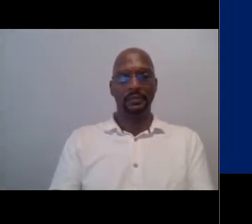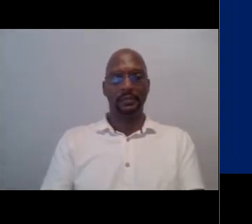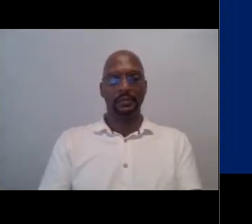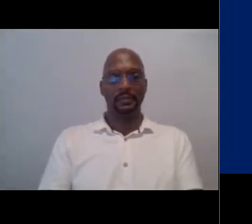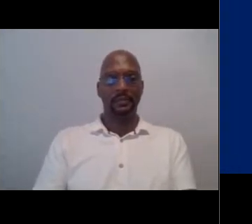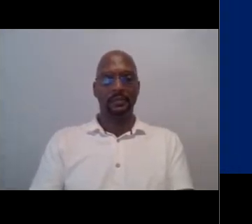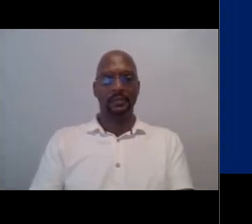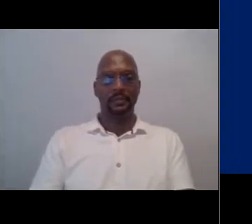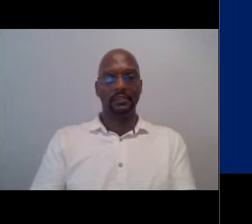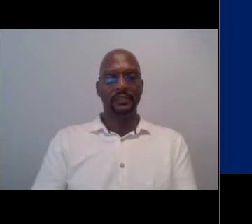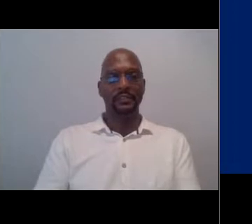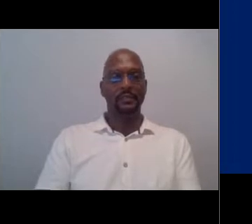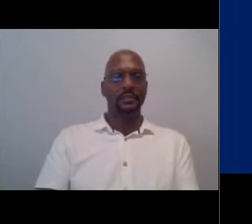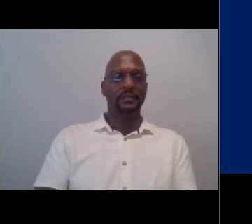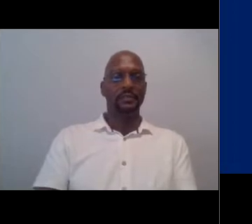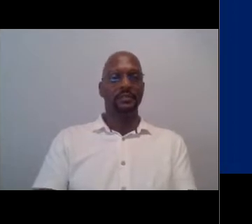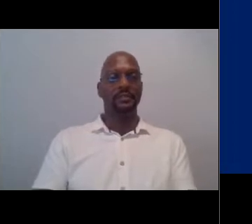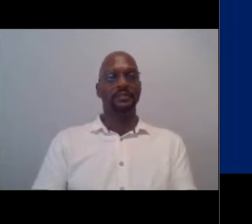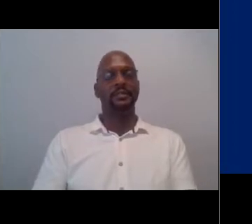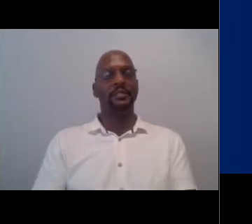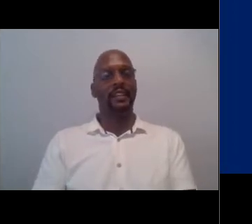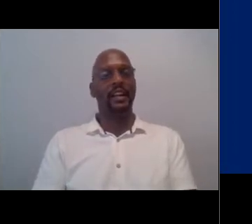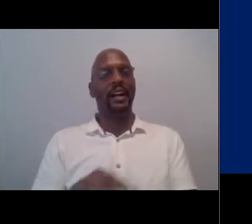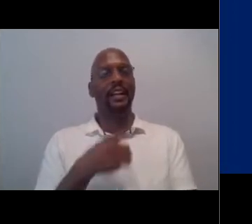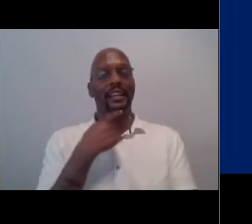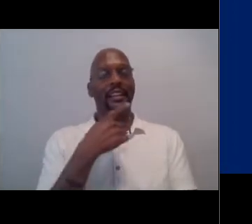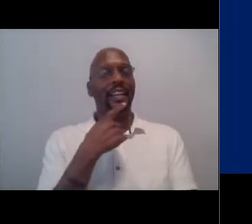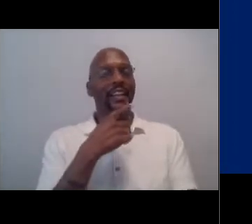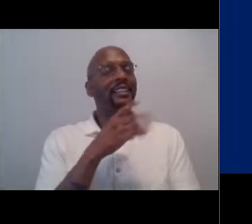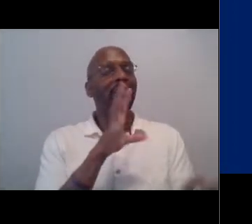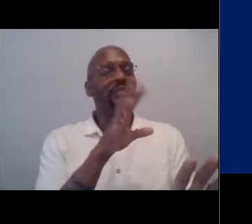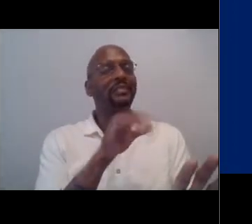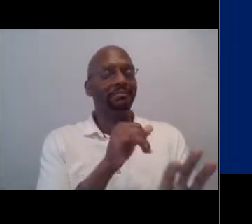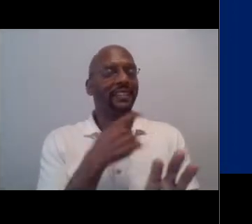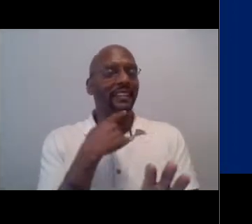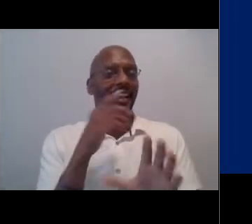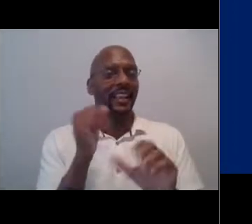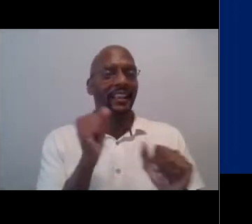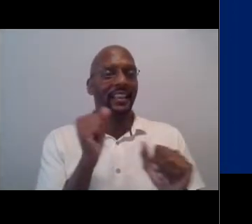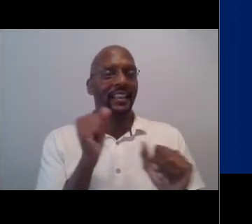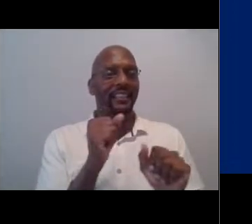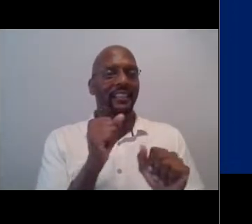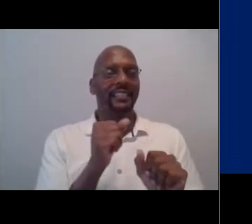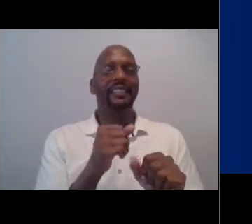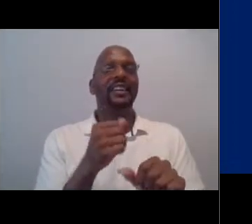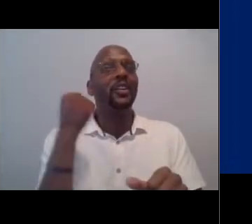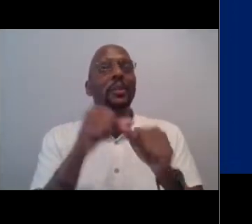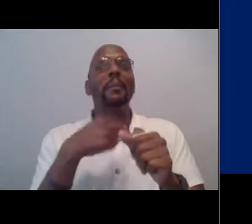that out loud? I got to work on my inside voice. I got to work on my inside voice. My wife says inside. Keep it inside your head.